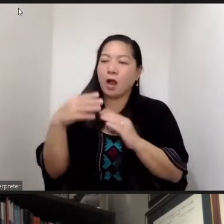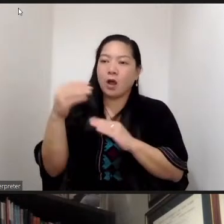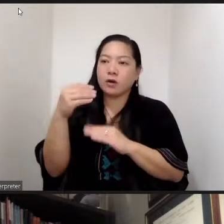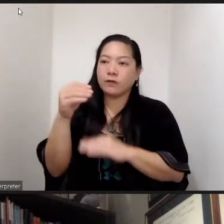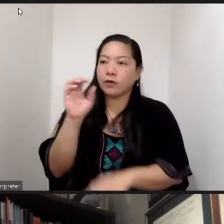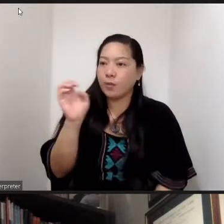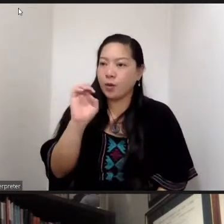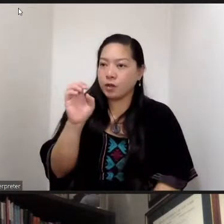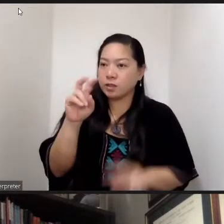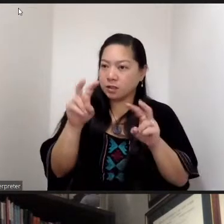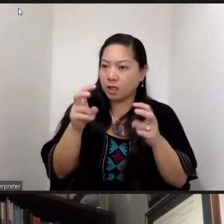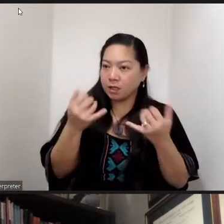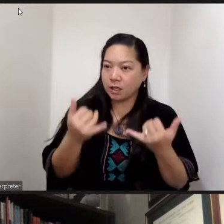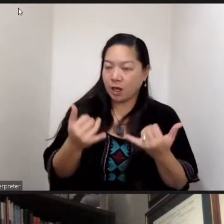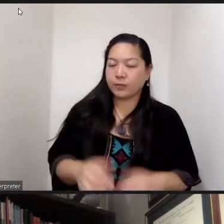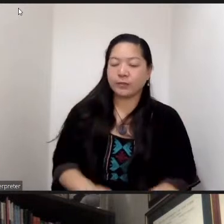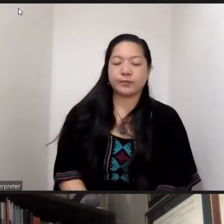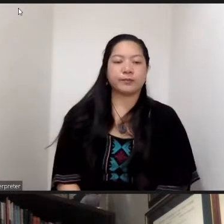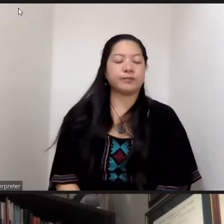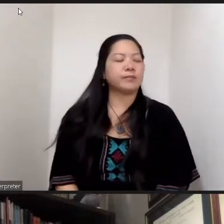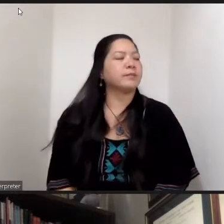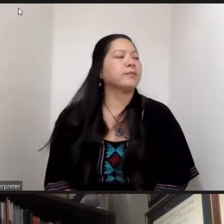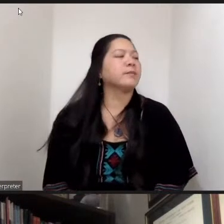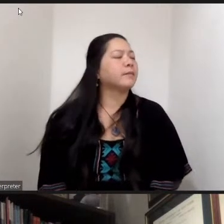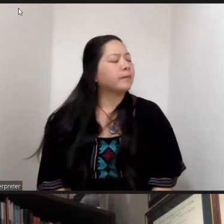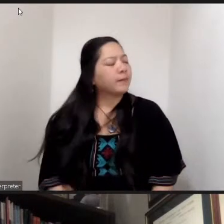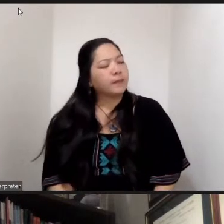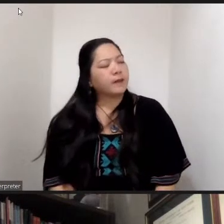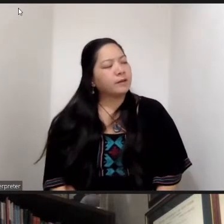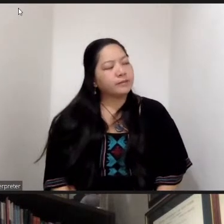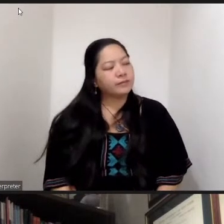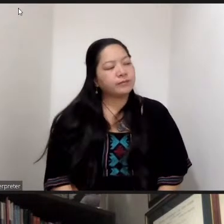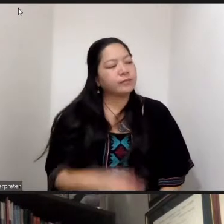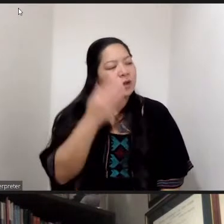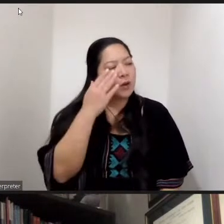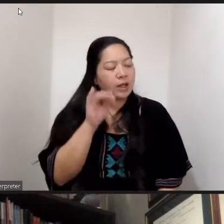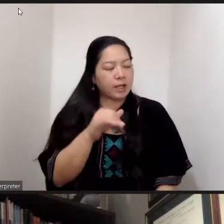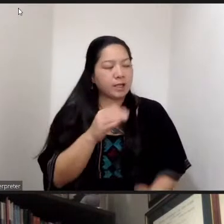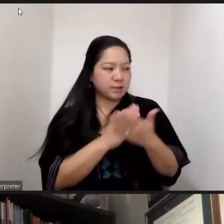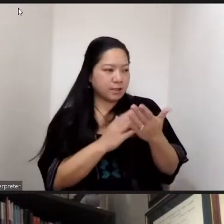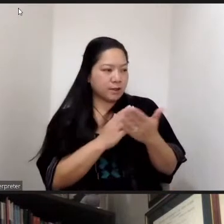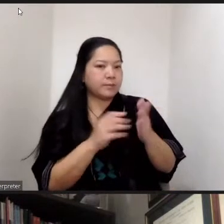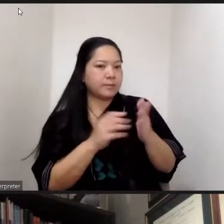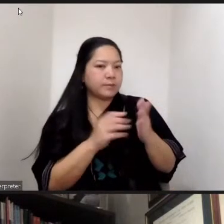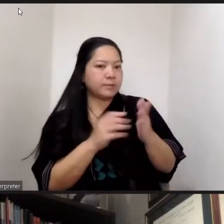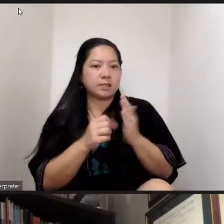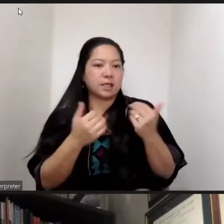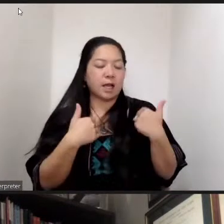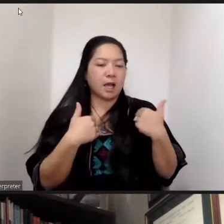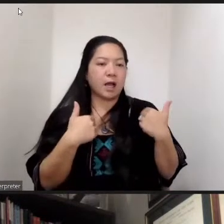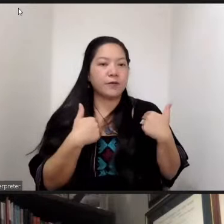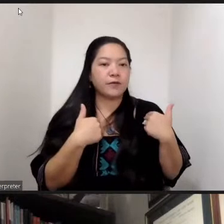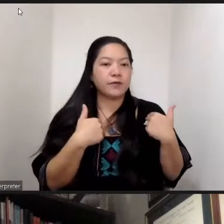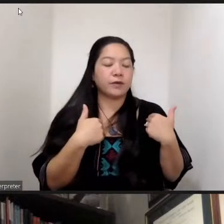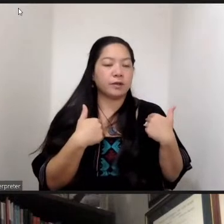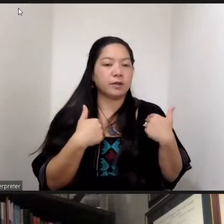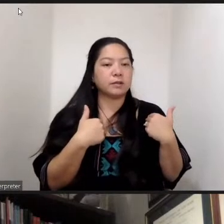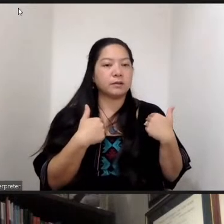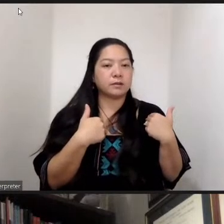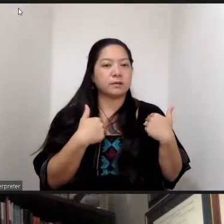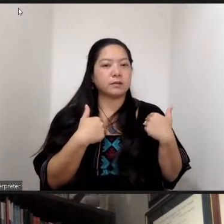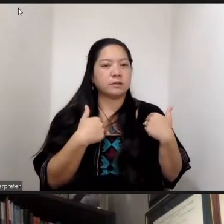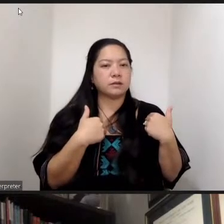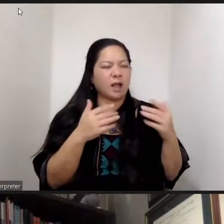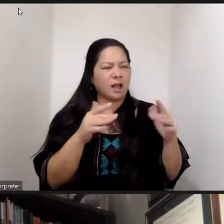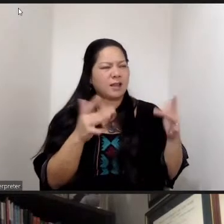Well, that is right, that some states have lifted their emergencies,